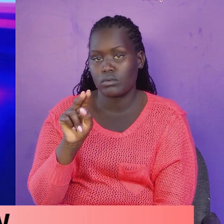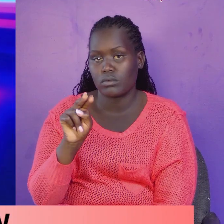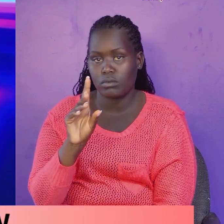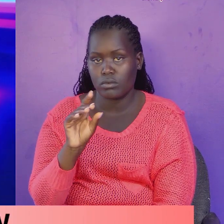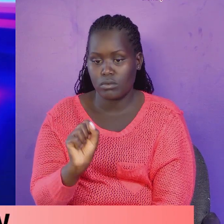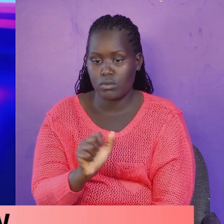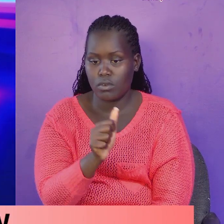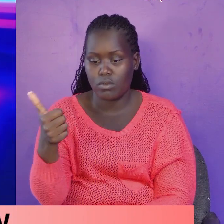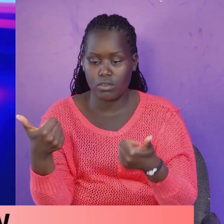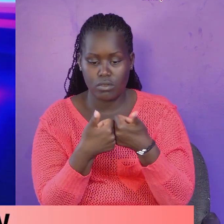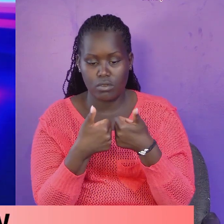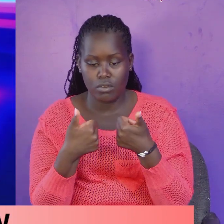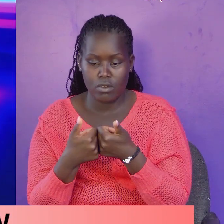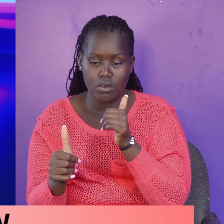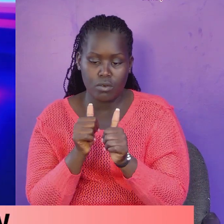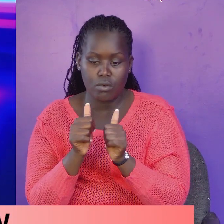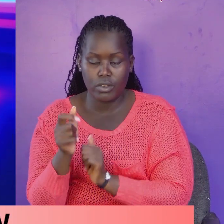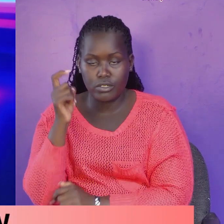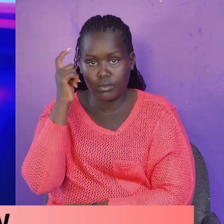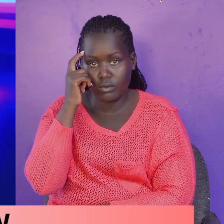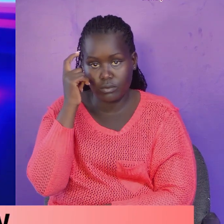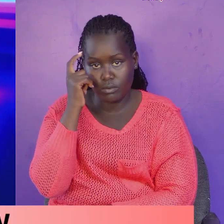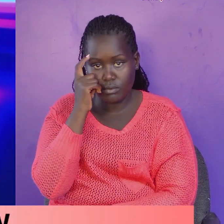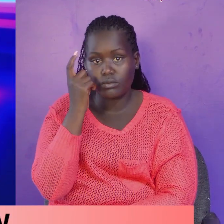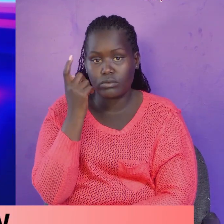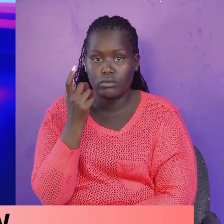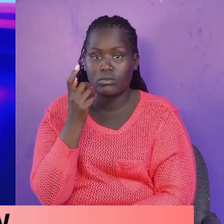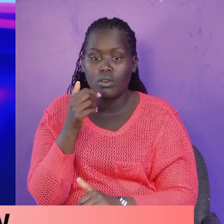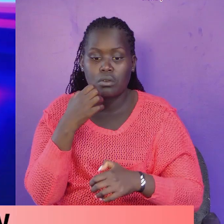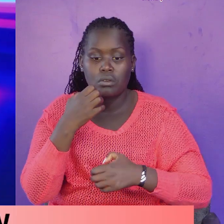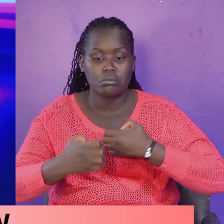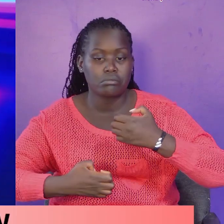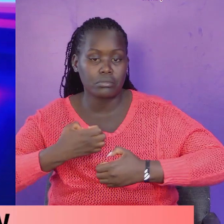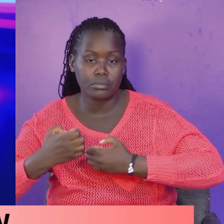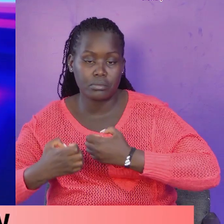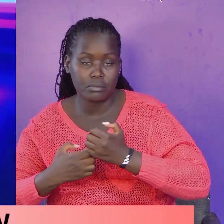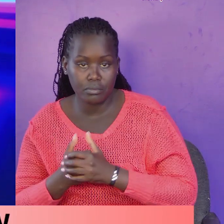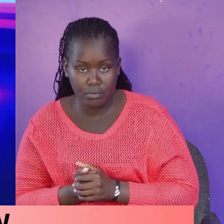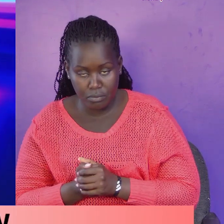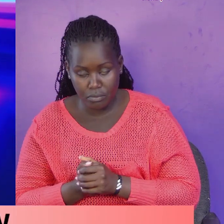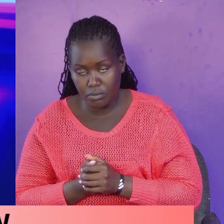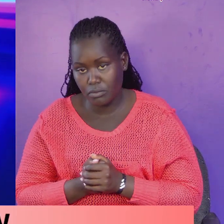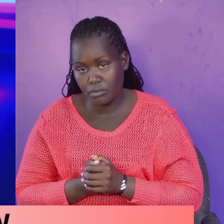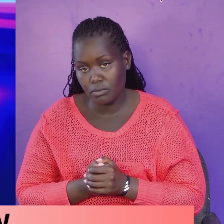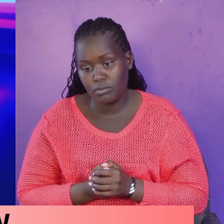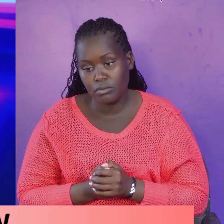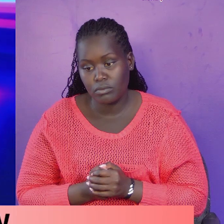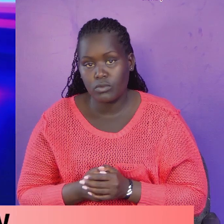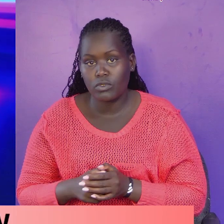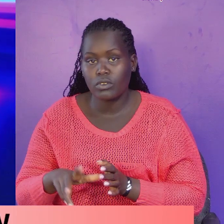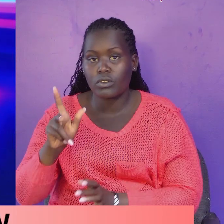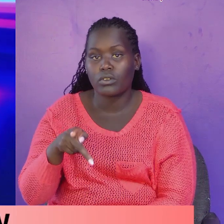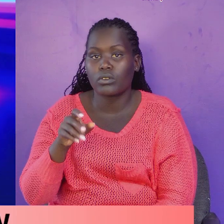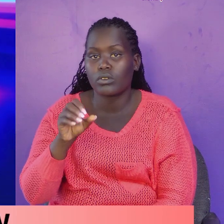another match that I think was entertaining was the Portugal